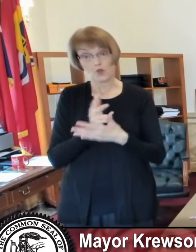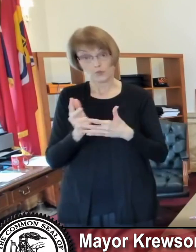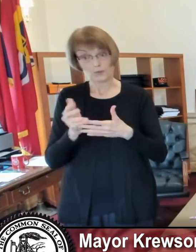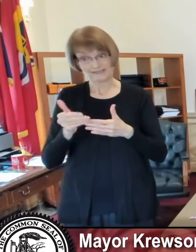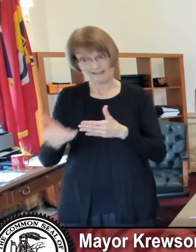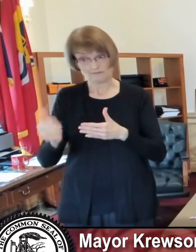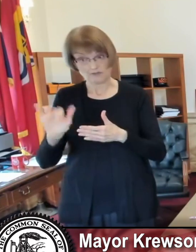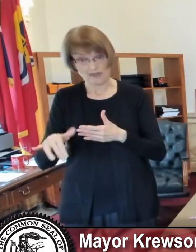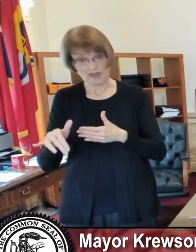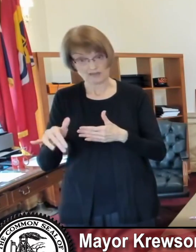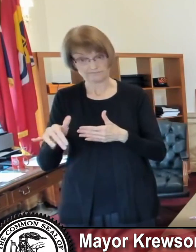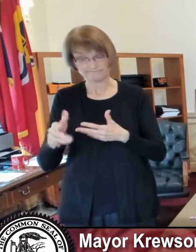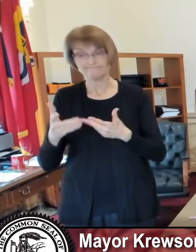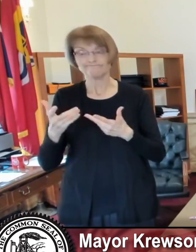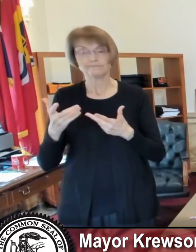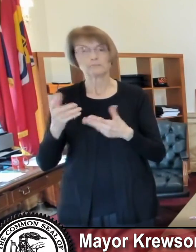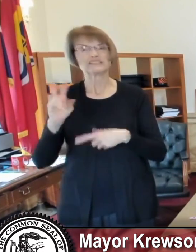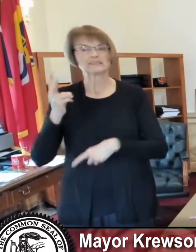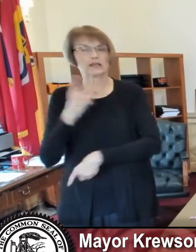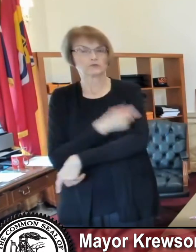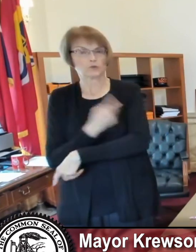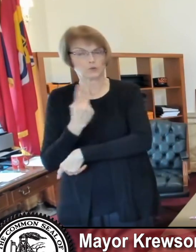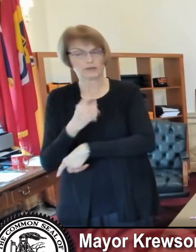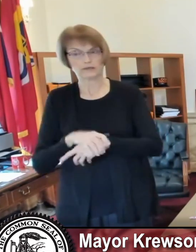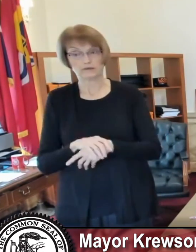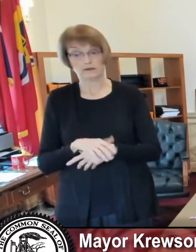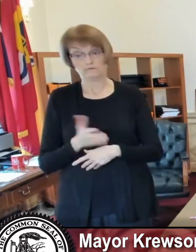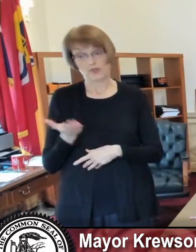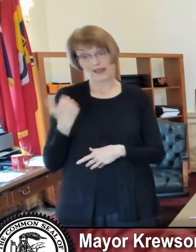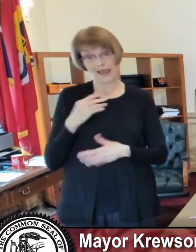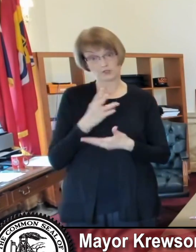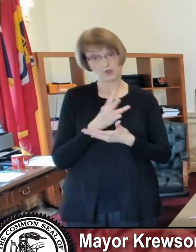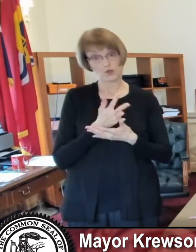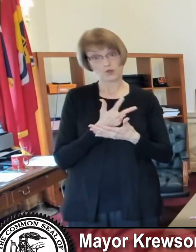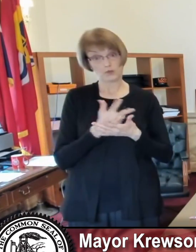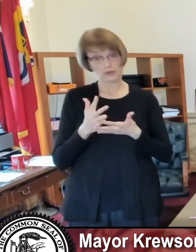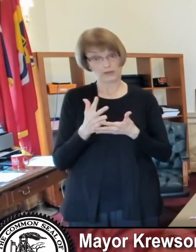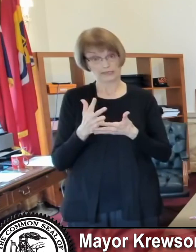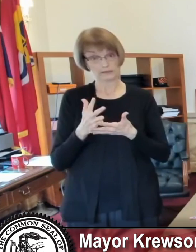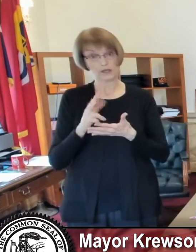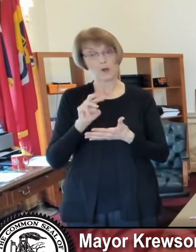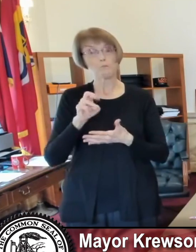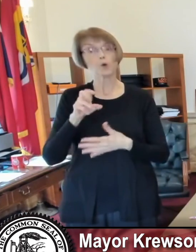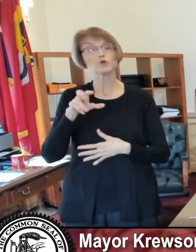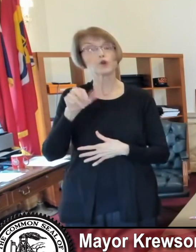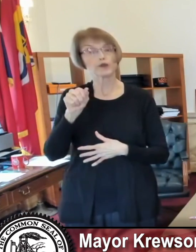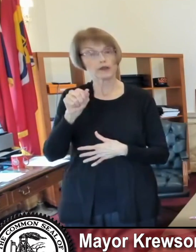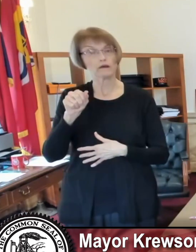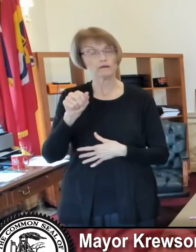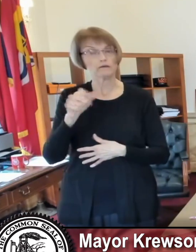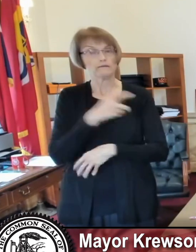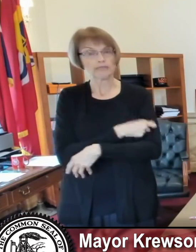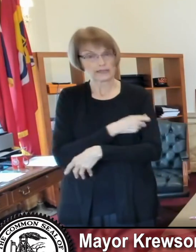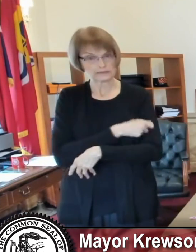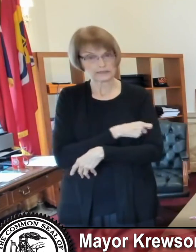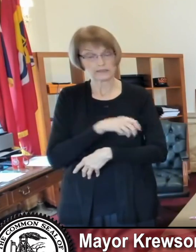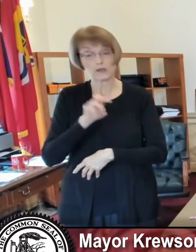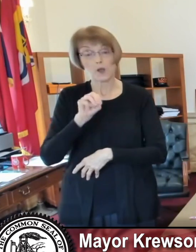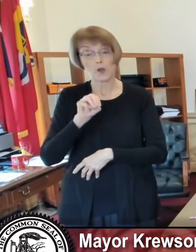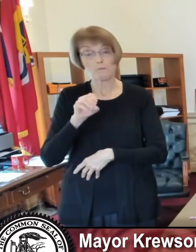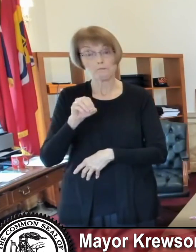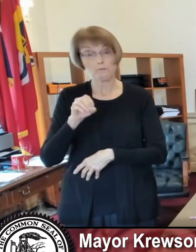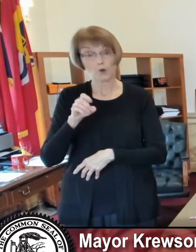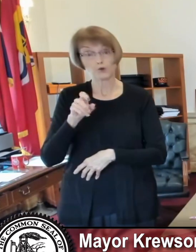dose events, because for the last 3 weeks we have been giving Moderna, the Moderna vaccine, and the Moderna